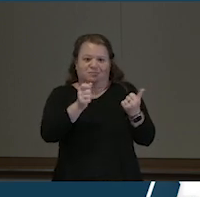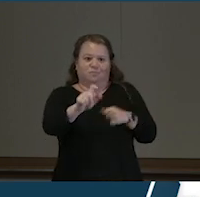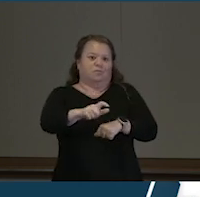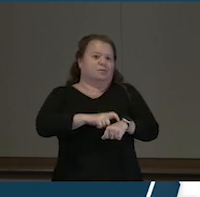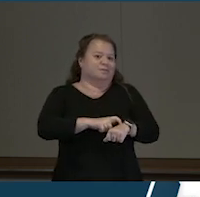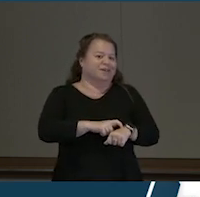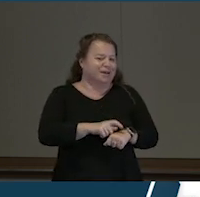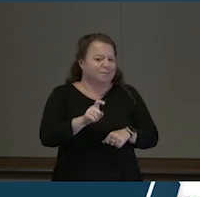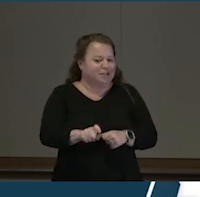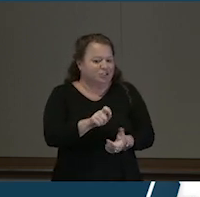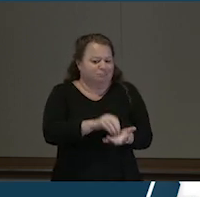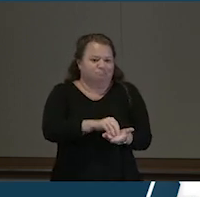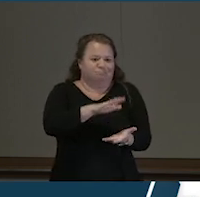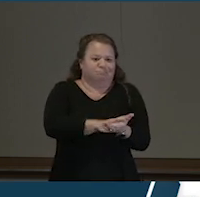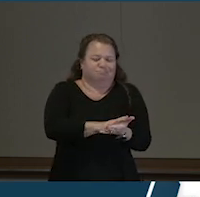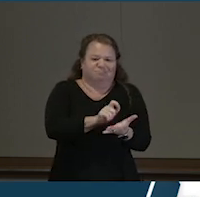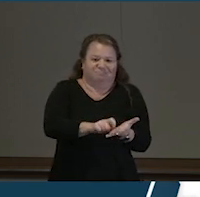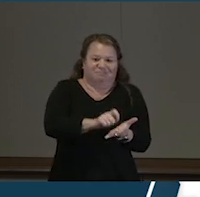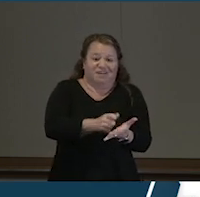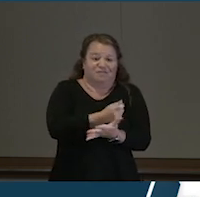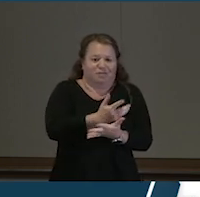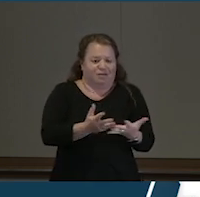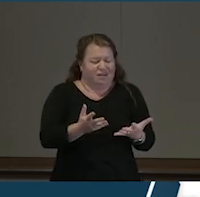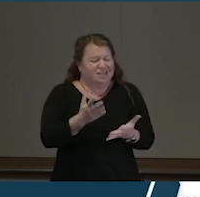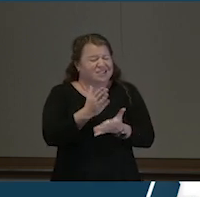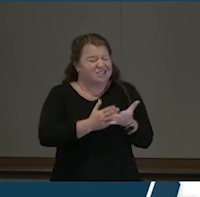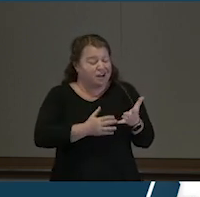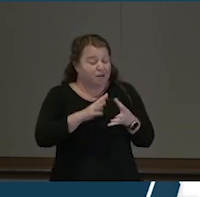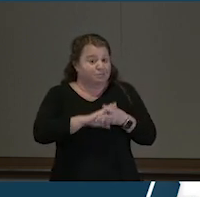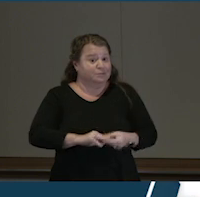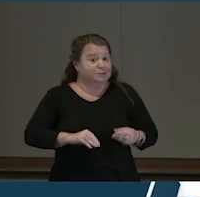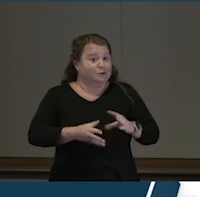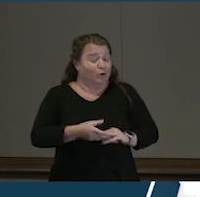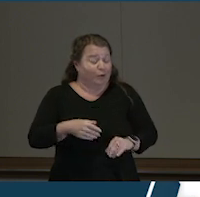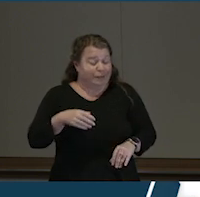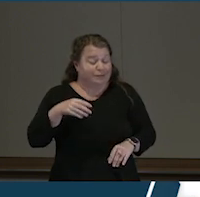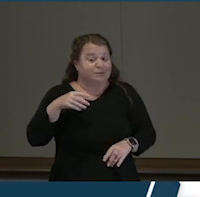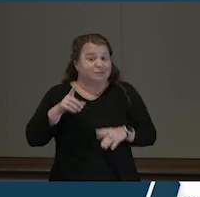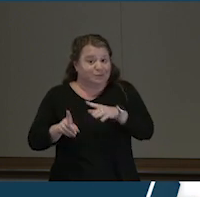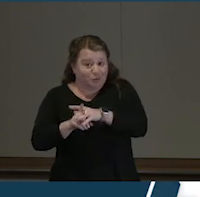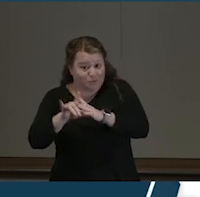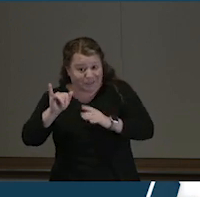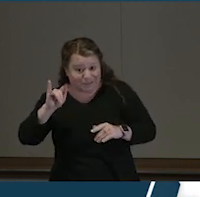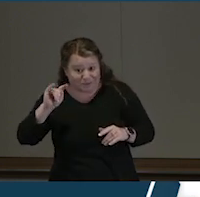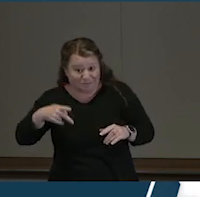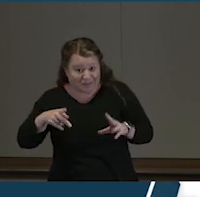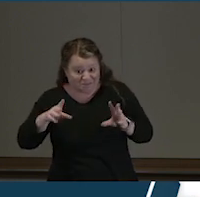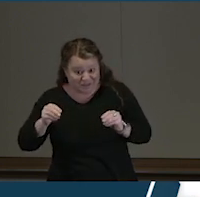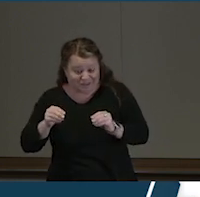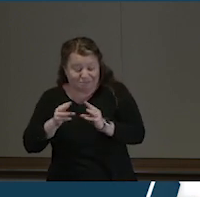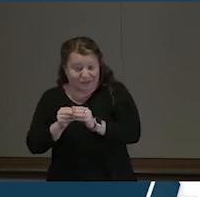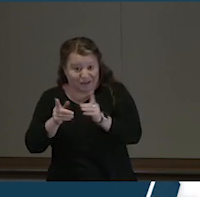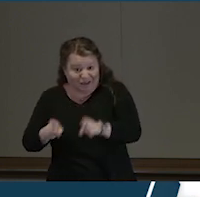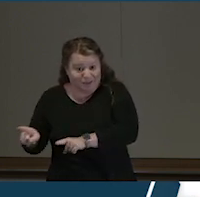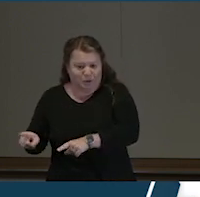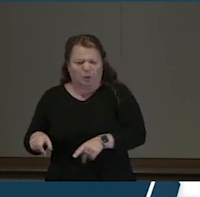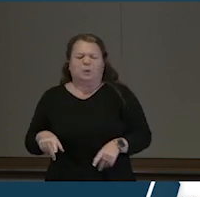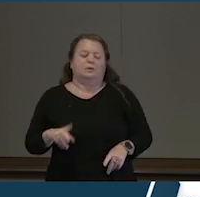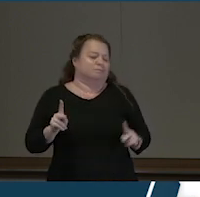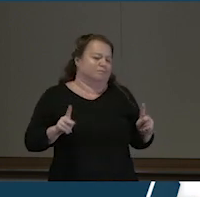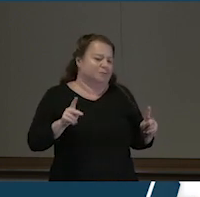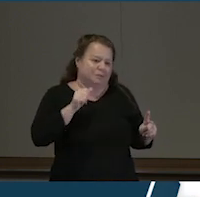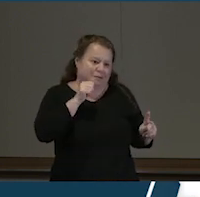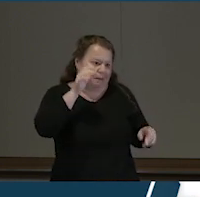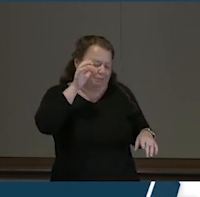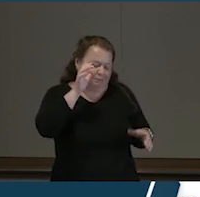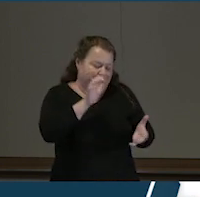really should write everything down, because some of the stuff that I could tell you that happened in IEP meetings, it's like, nobody would believe it, right?